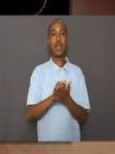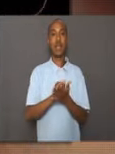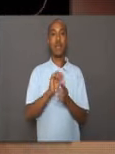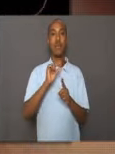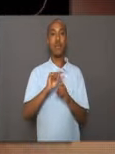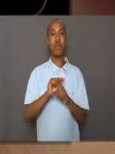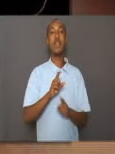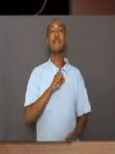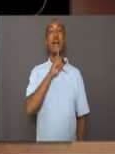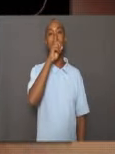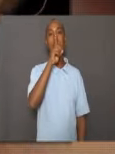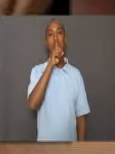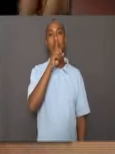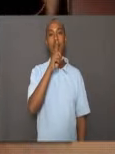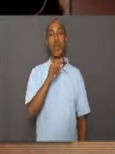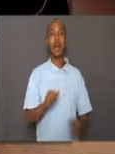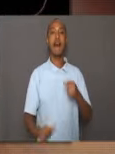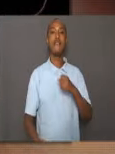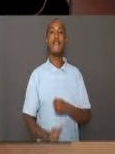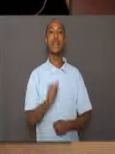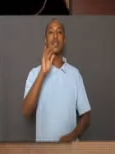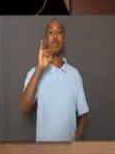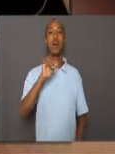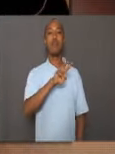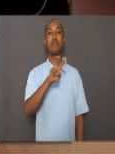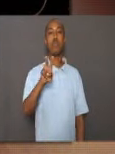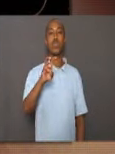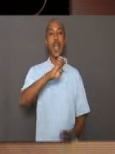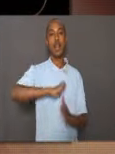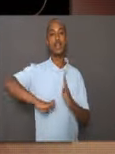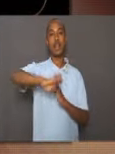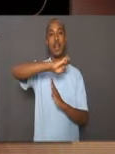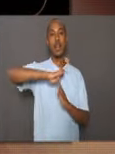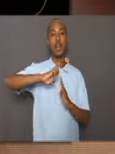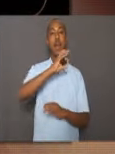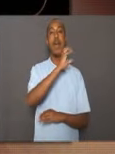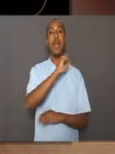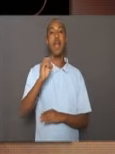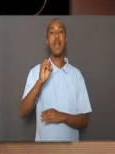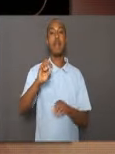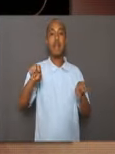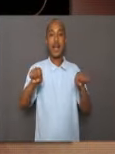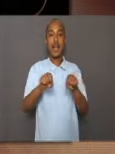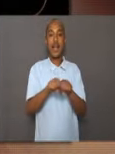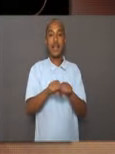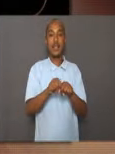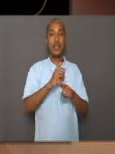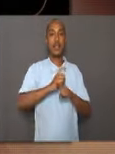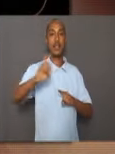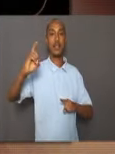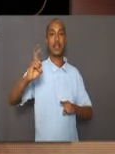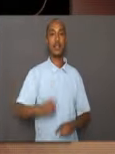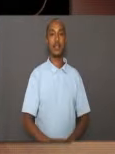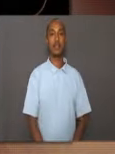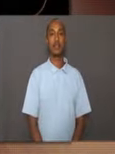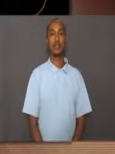in fact, affected by both electrical and magnetic fields.